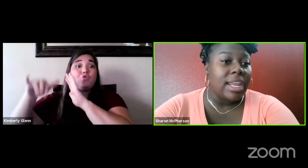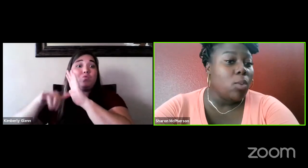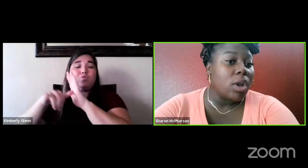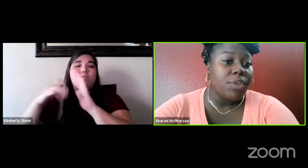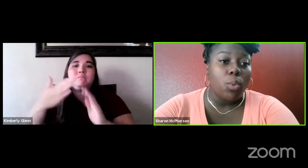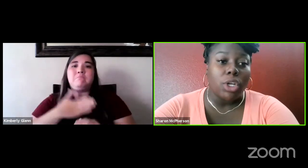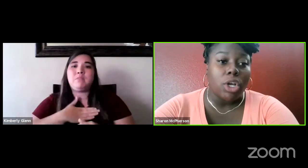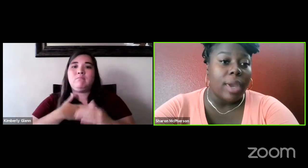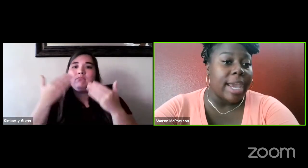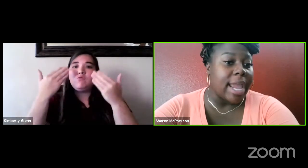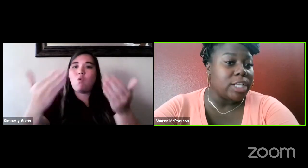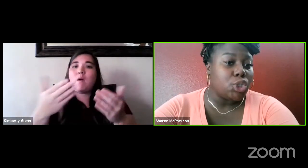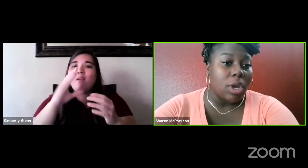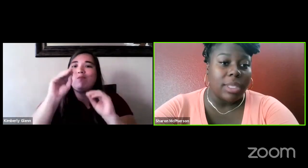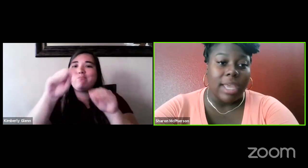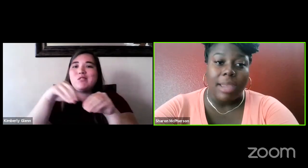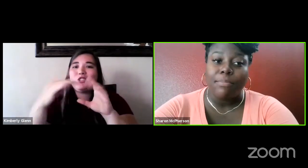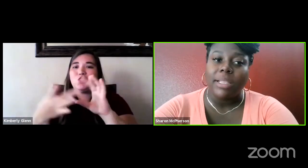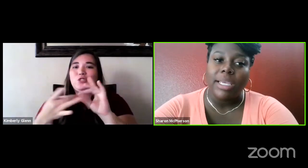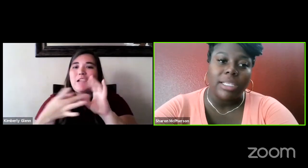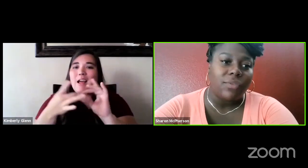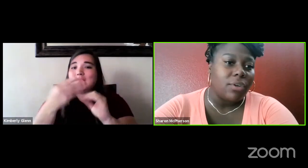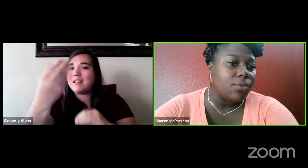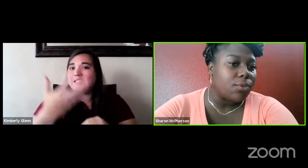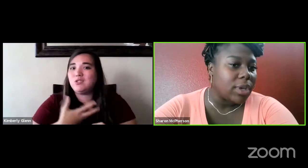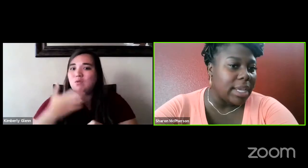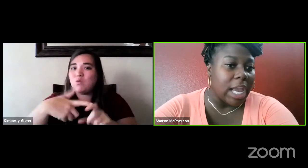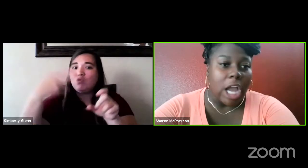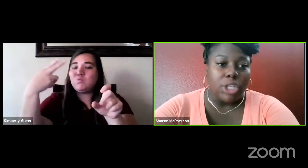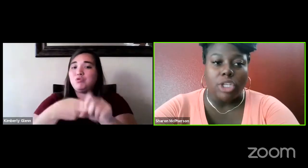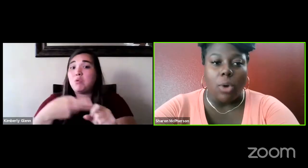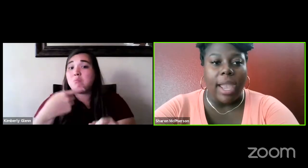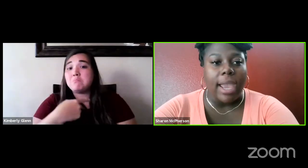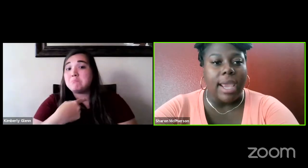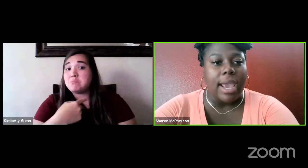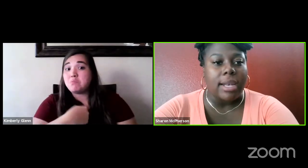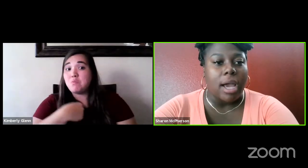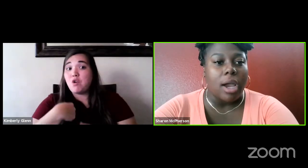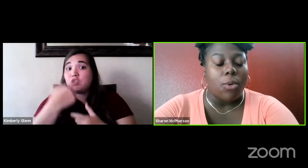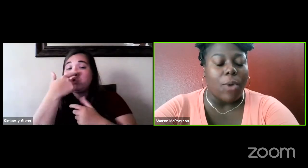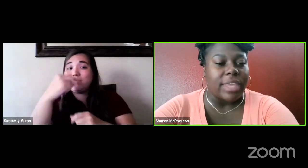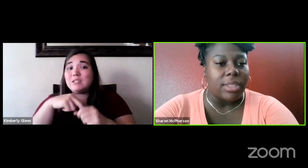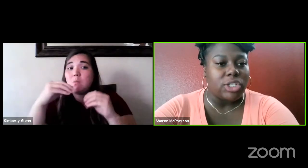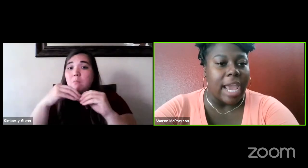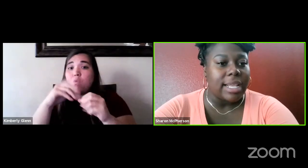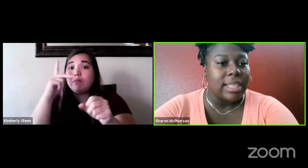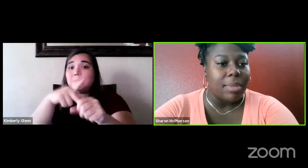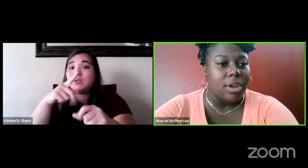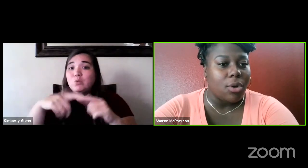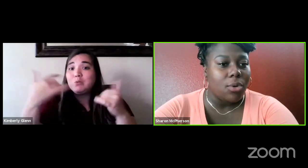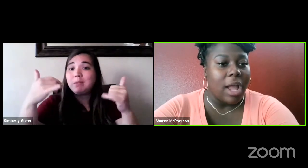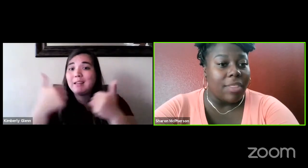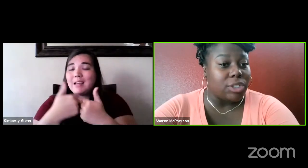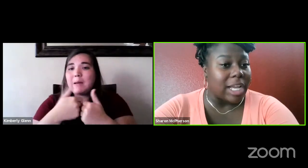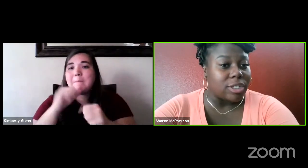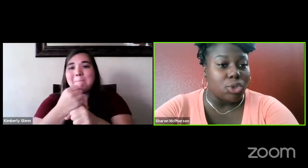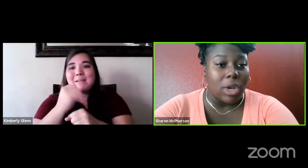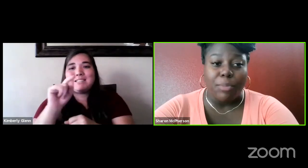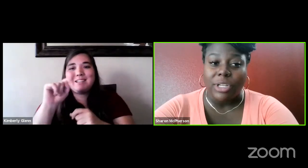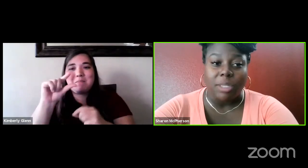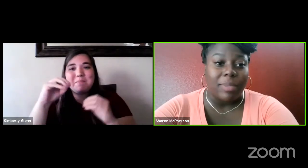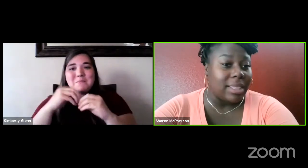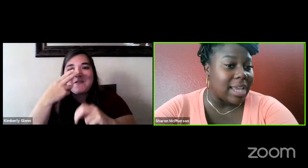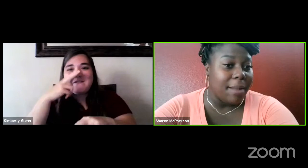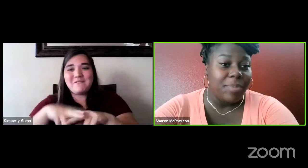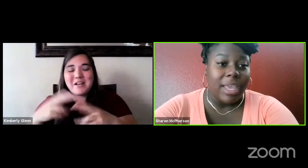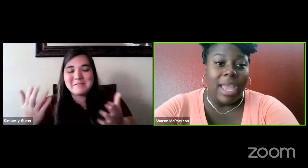If any one of you want to go ahead and join the game, please feel free. Just go ahead and write that in the chat and let me know that you'd like to join